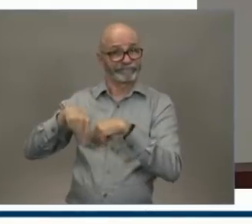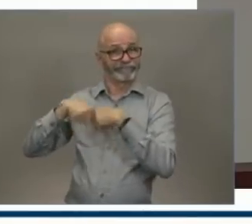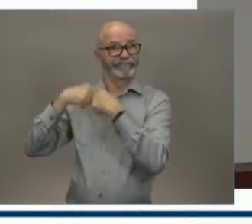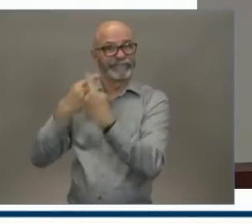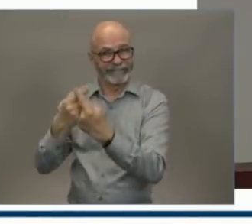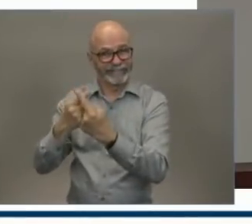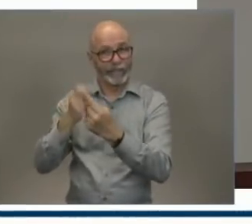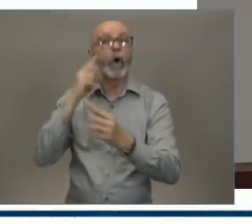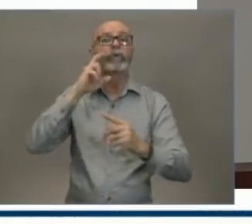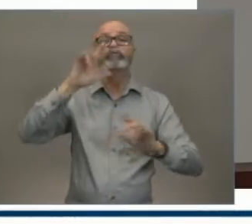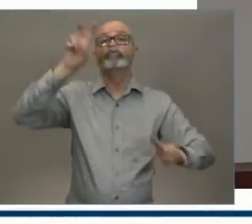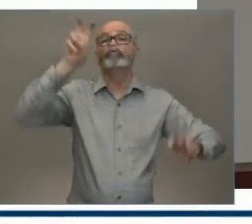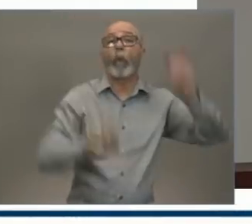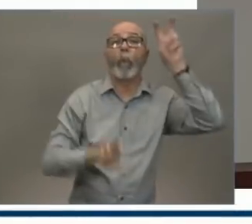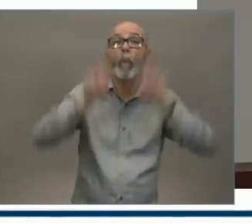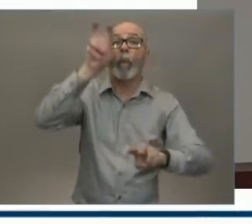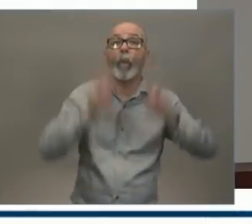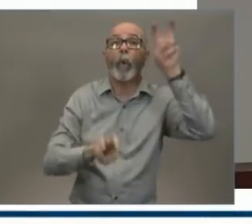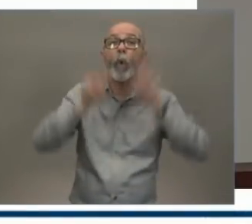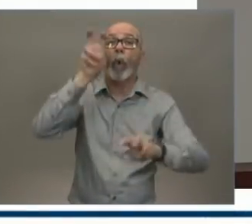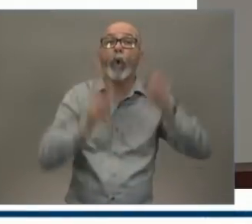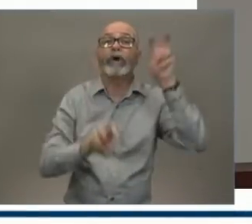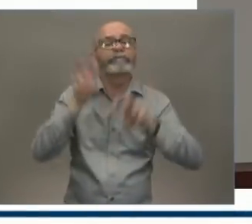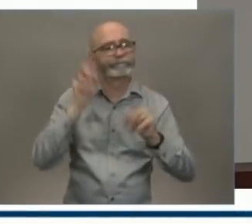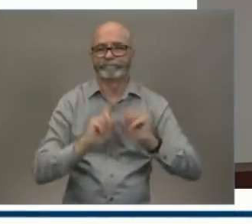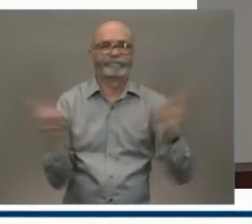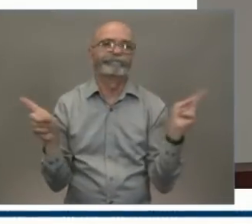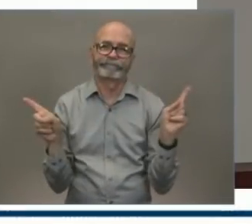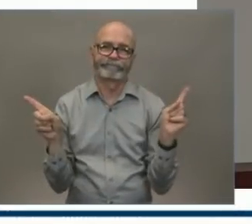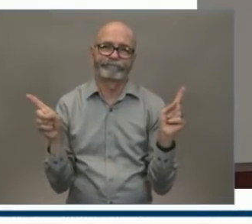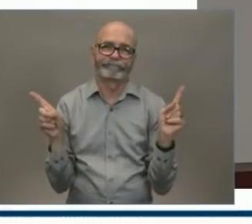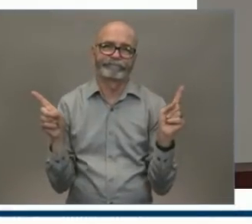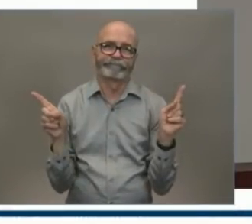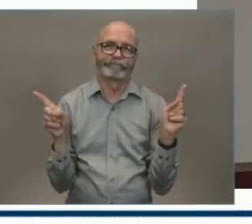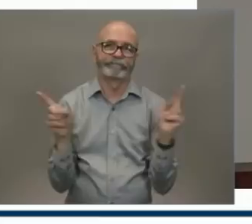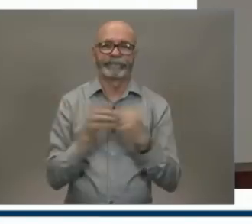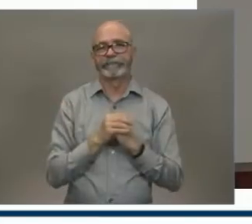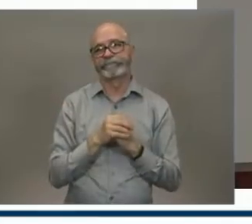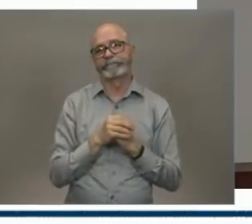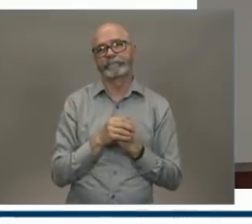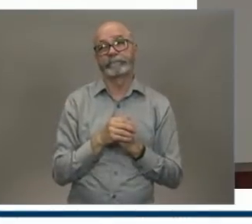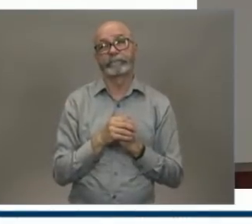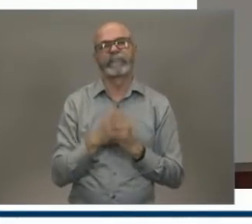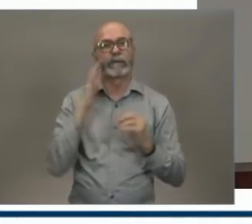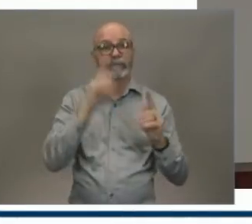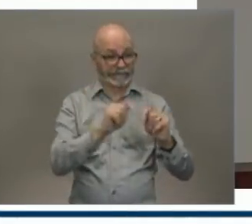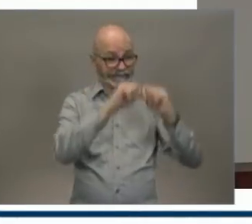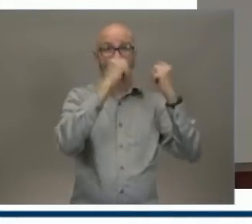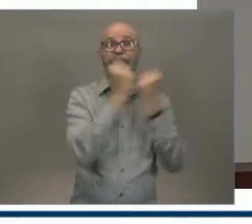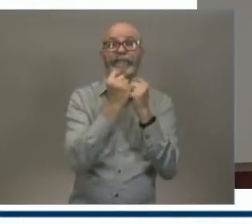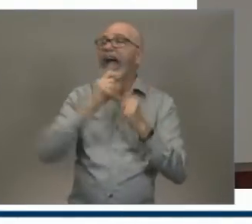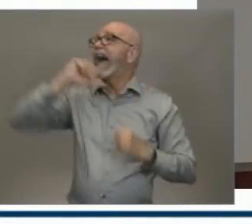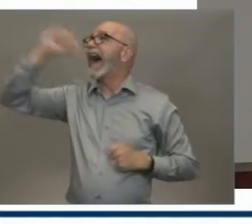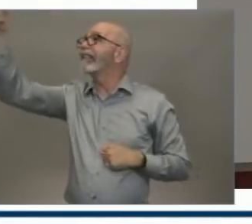important to clarify that any sport competition that brings teams together or individuals that don't